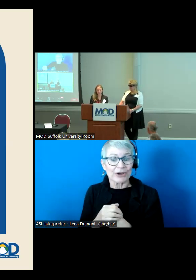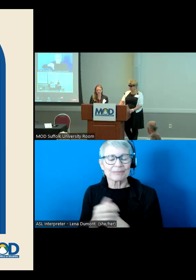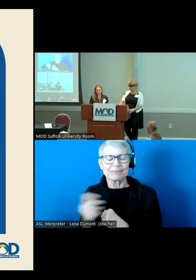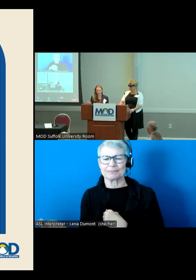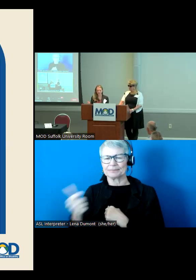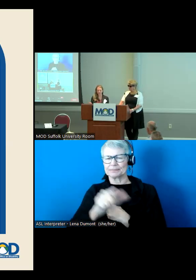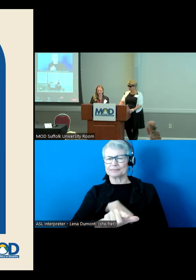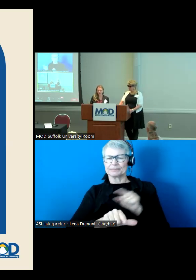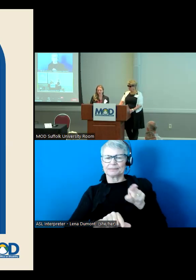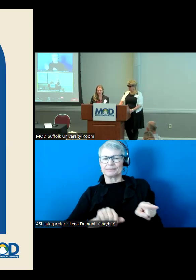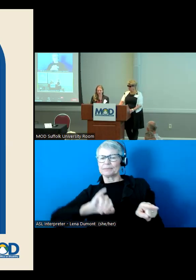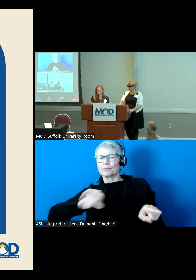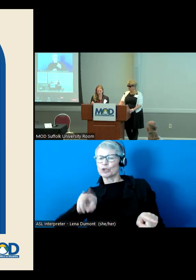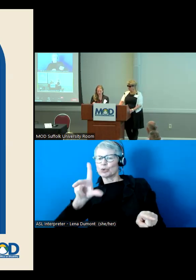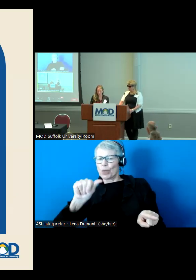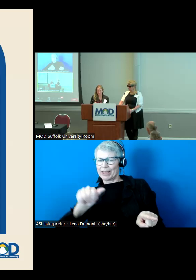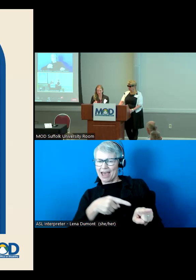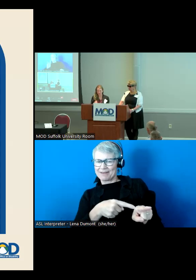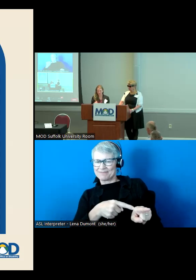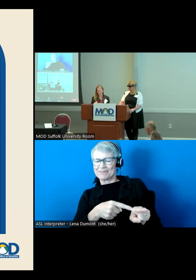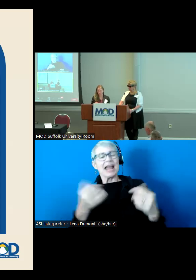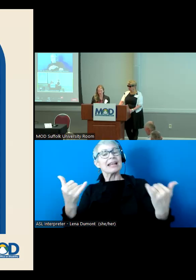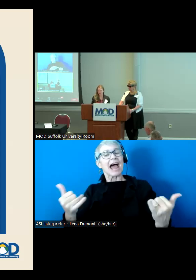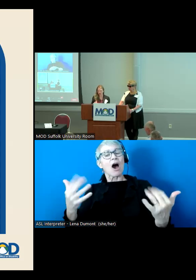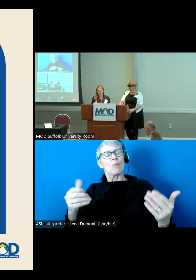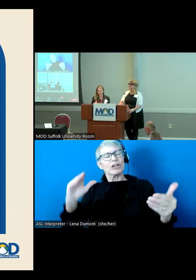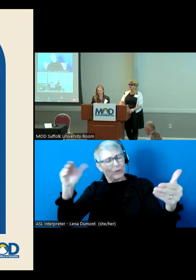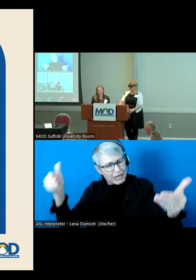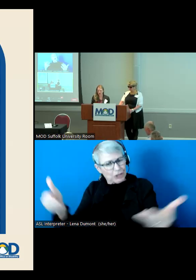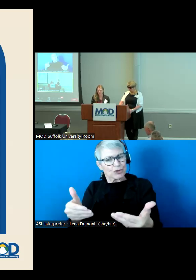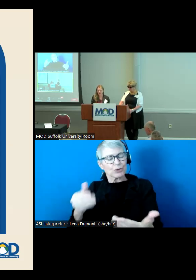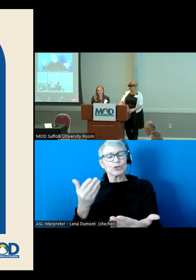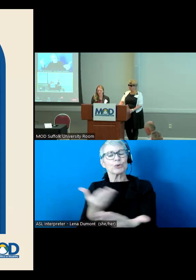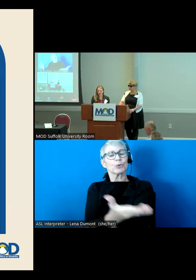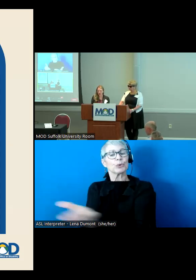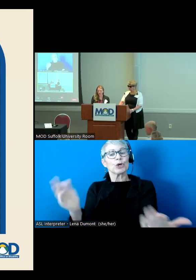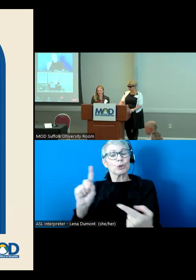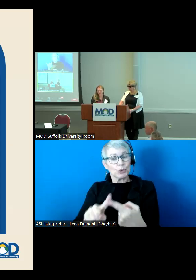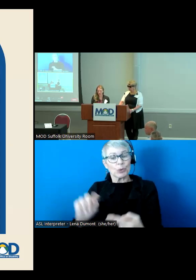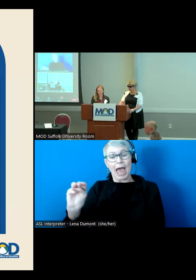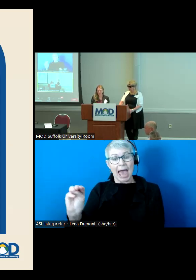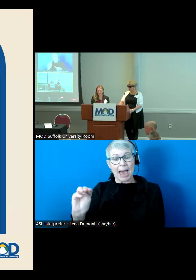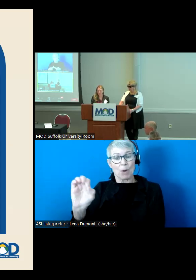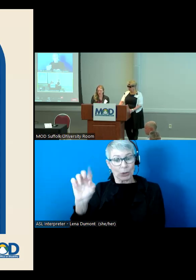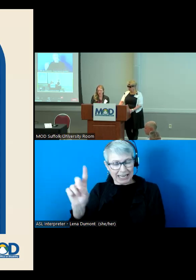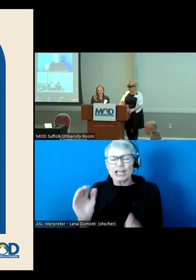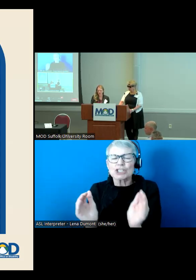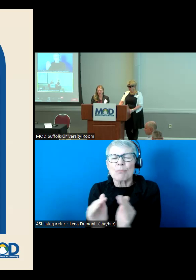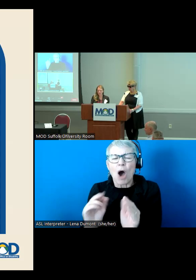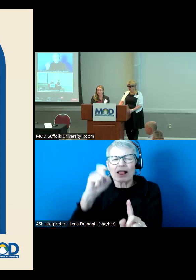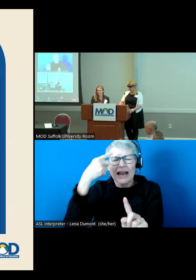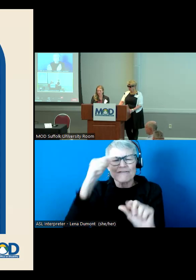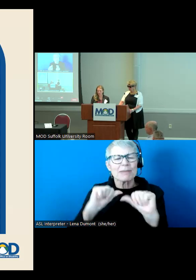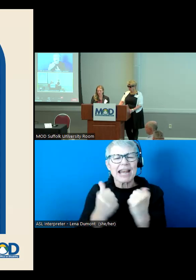other, let me introduce you to Mass Office on Disability if you don't know us. We are a small government agency that